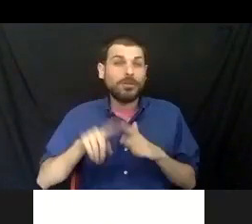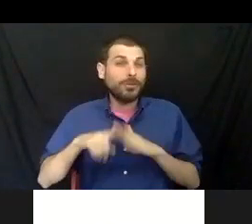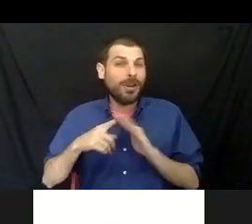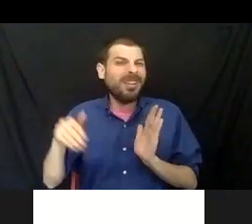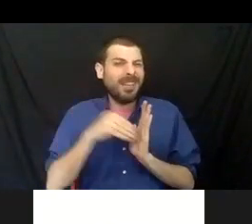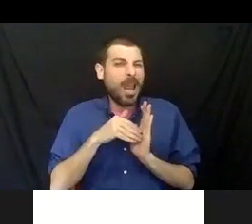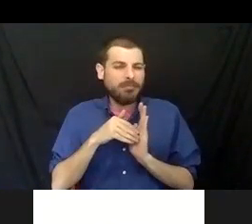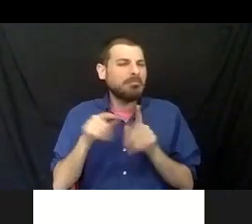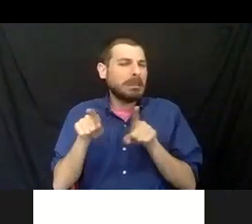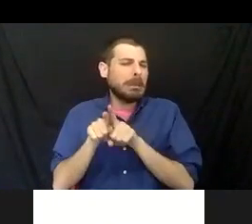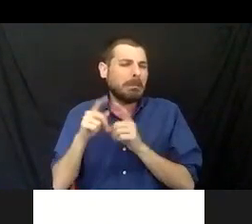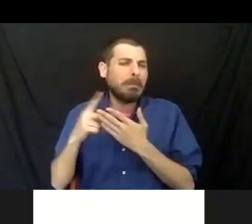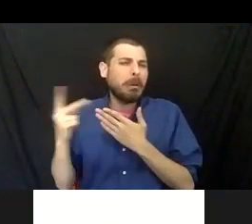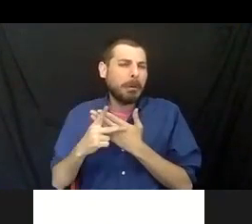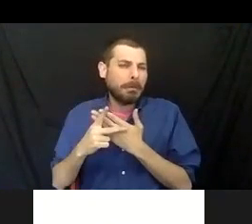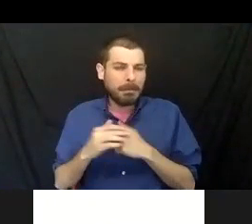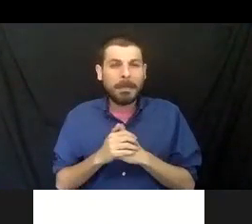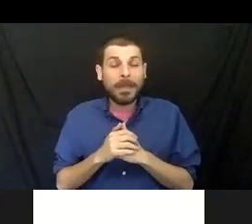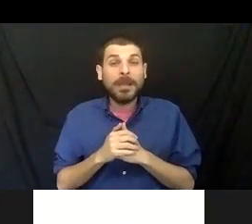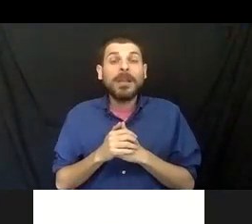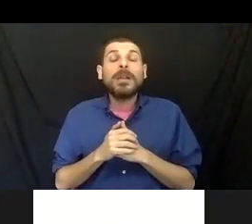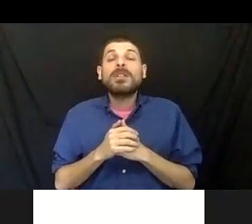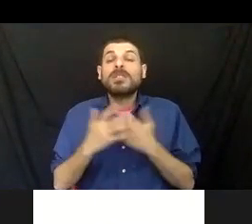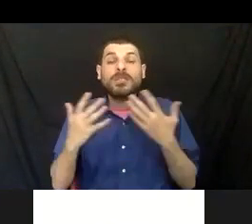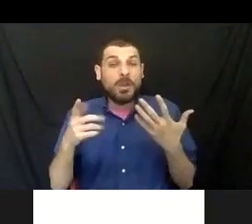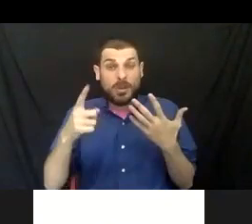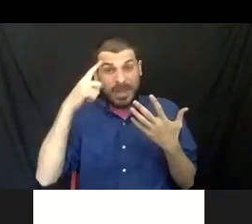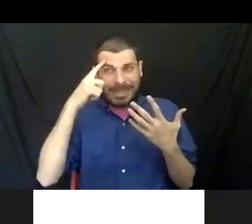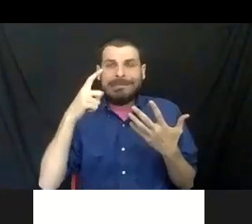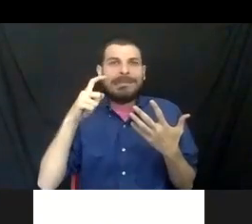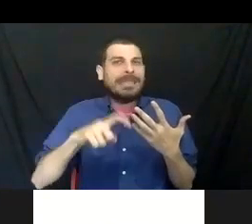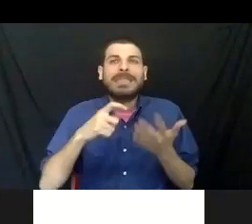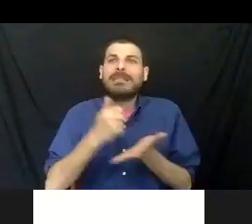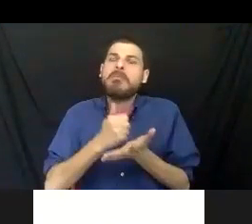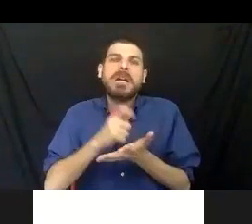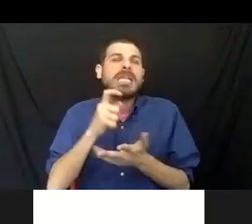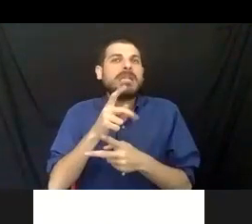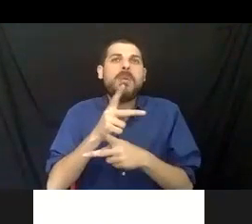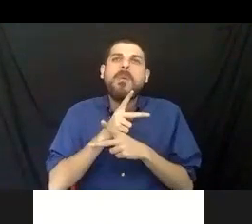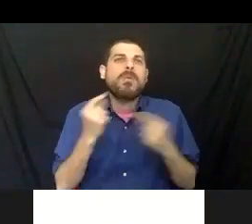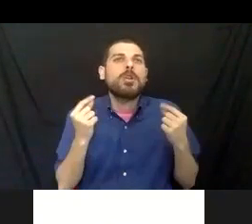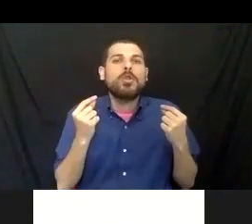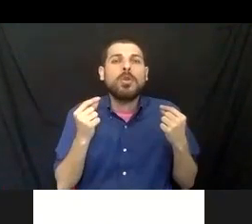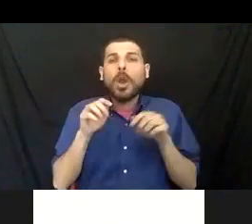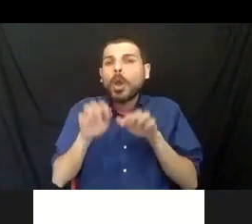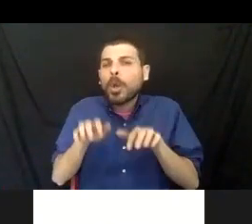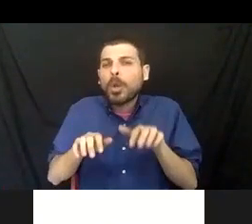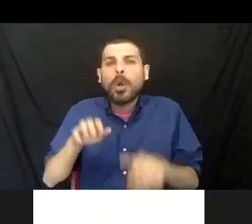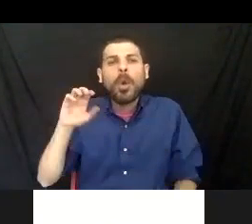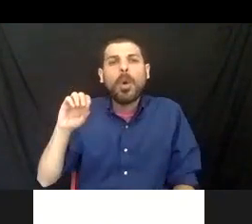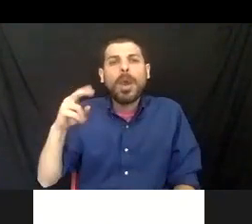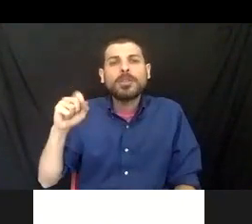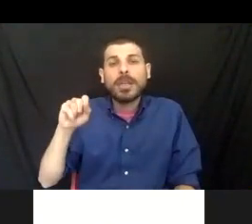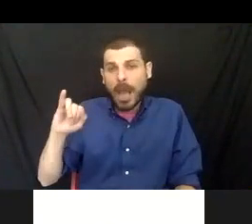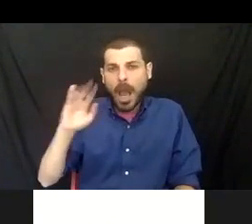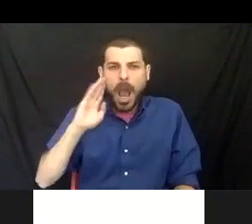if you think you might be eligible for that kind of help to monitor OHSI. If you go to their website, and I'll